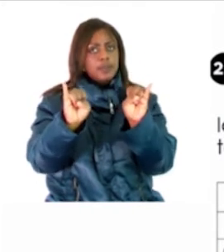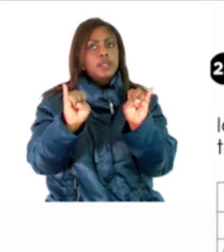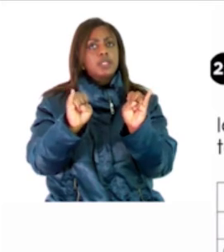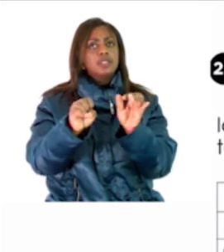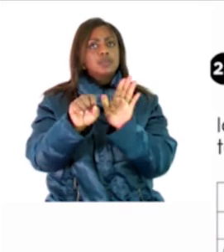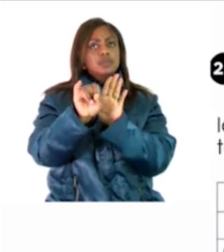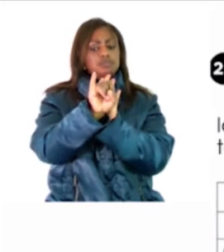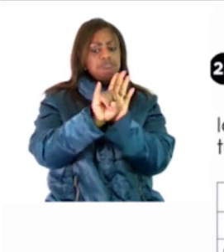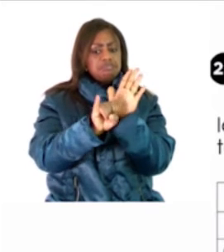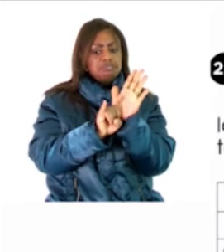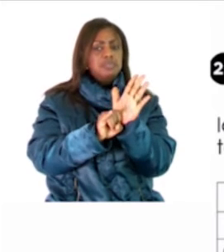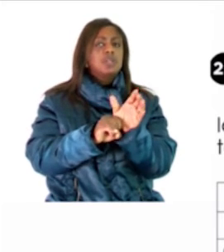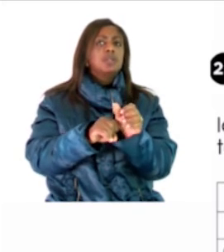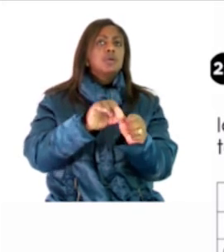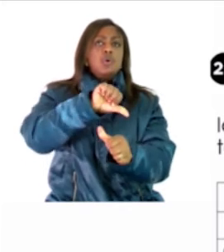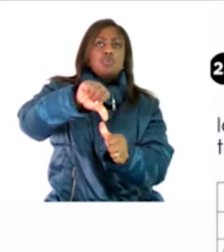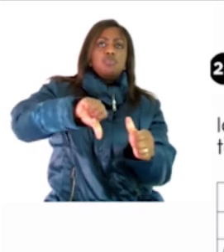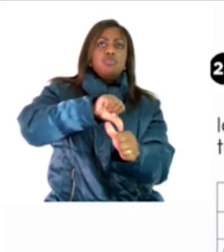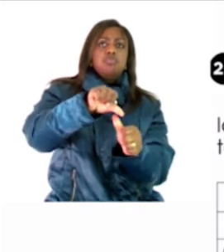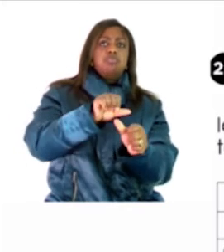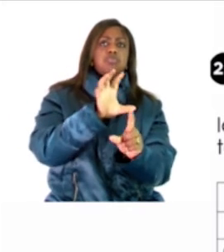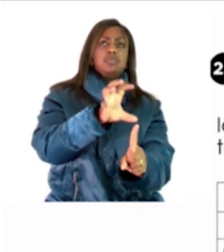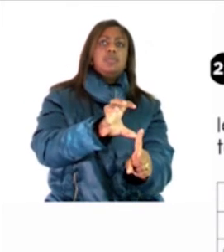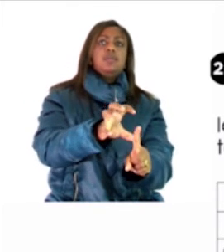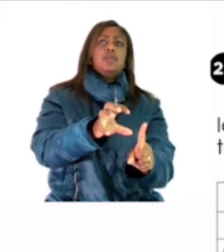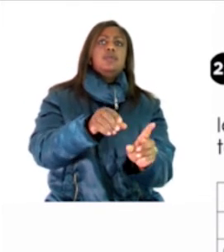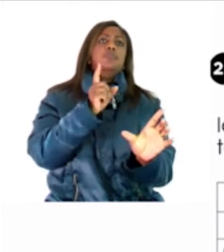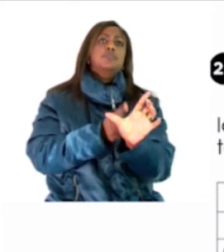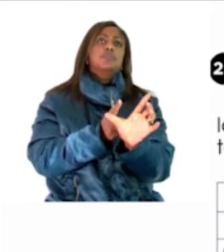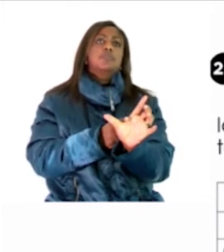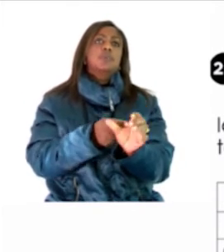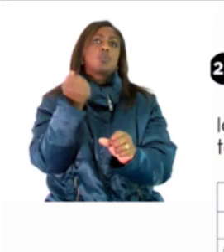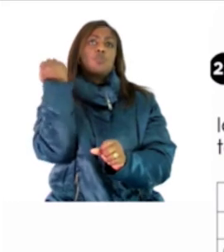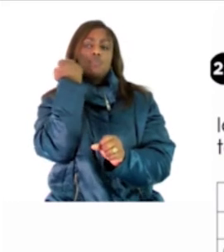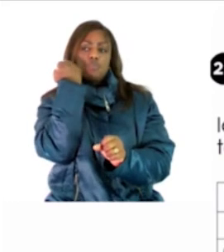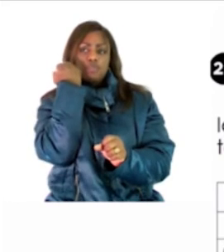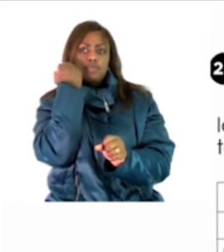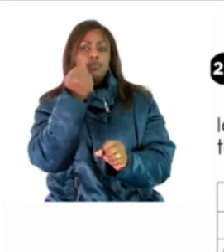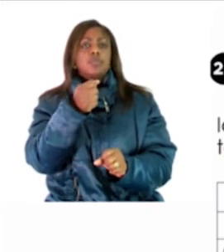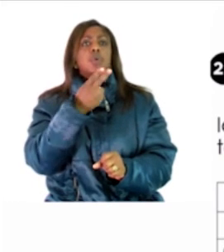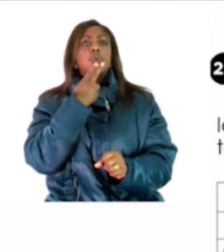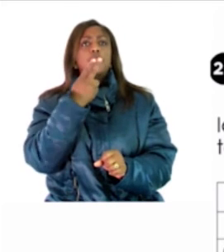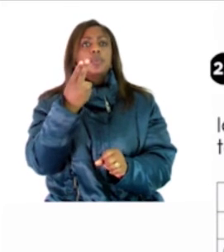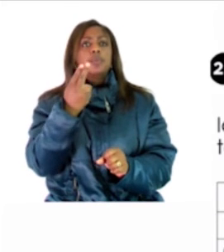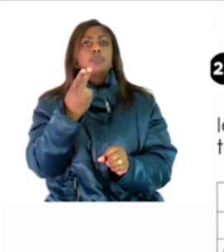effects of alcohol, tobacco, and drugs. We are going to look at them one by one in table